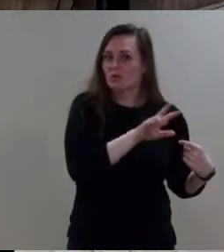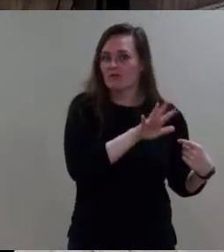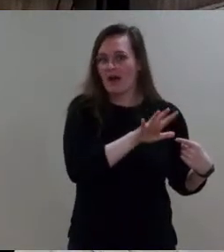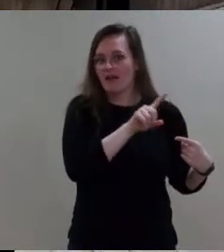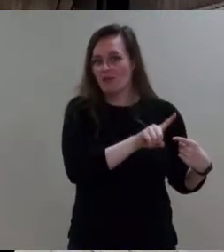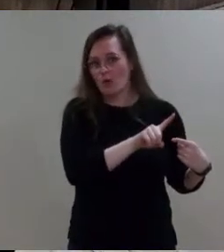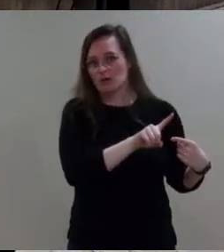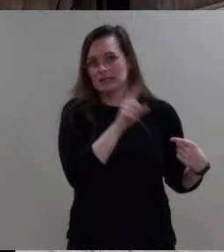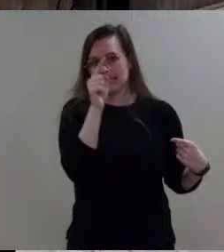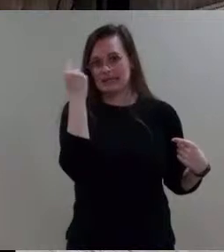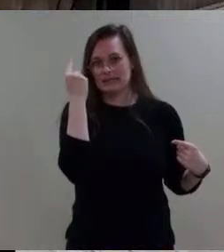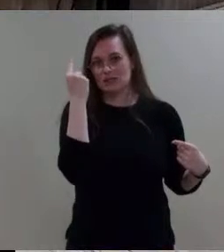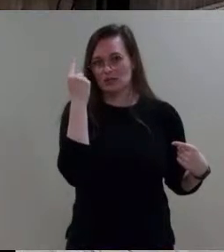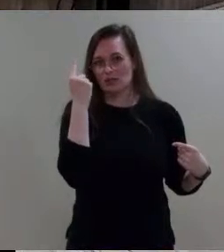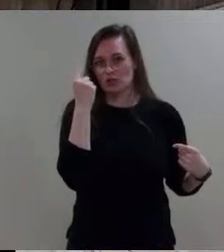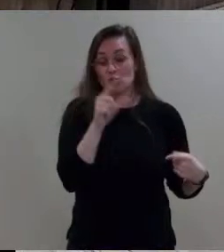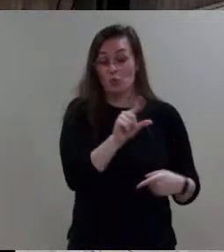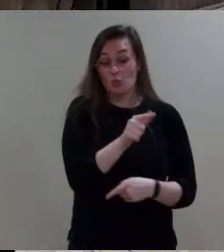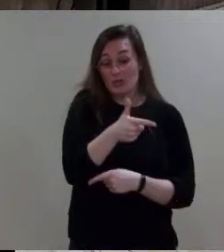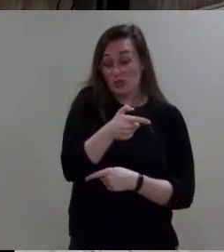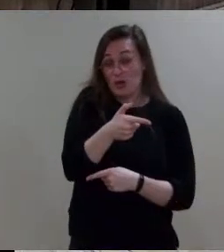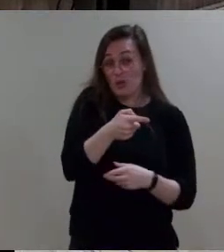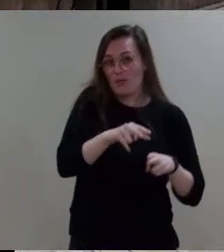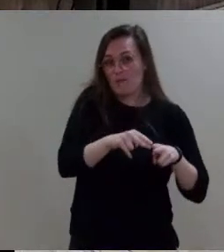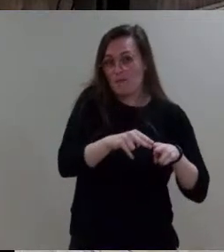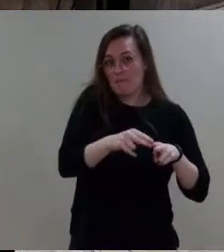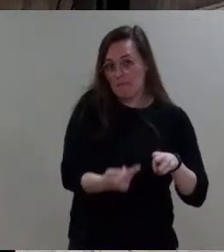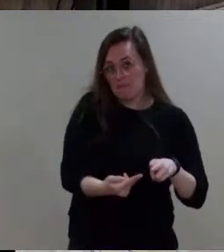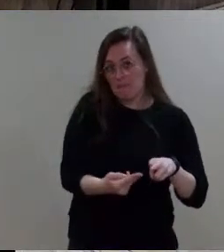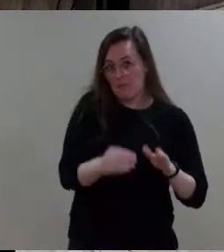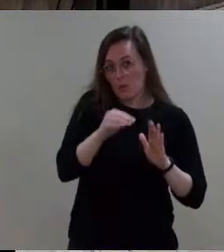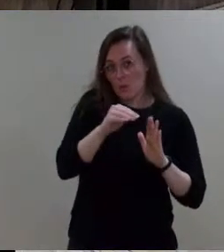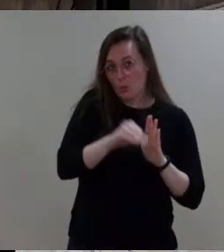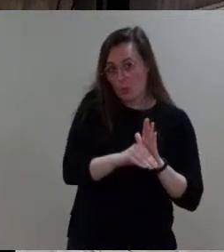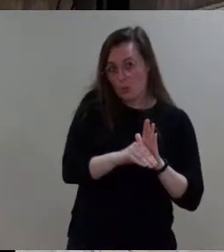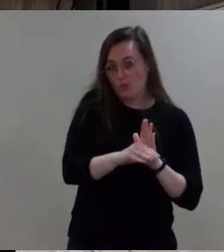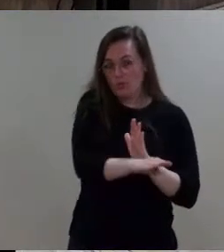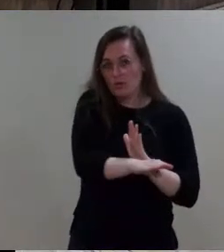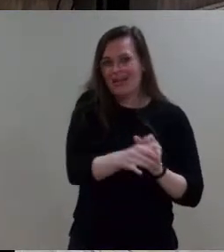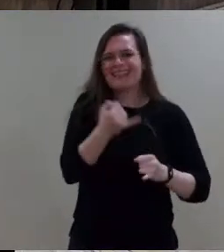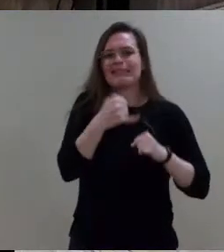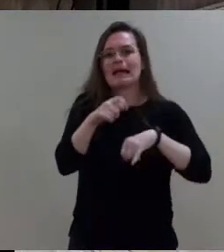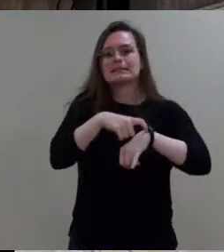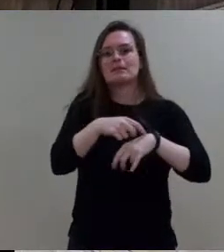1.4251 cents. okay, so it was lowered in 2021. When was the last time we had an increase?